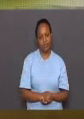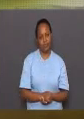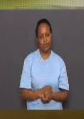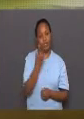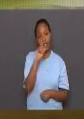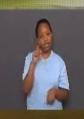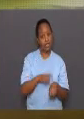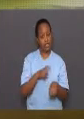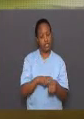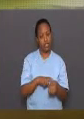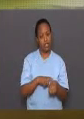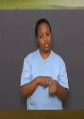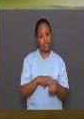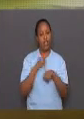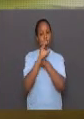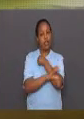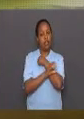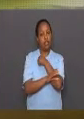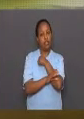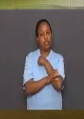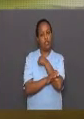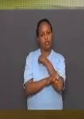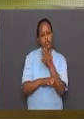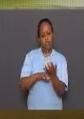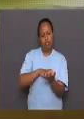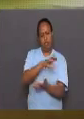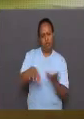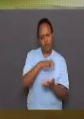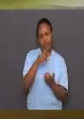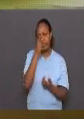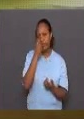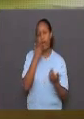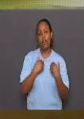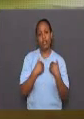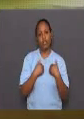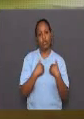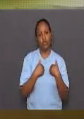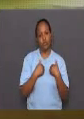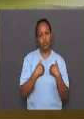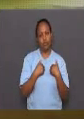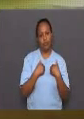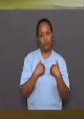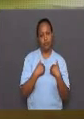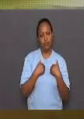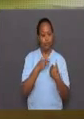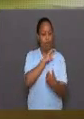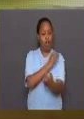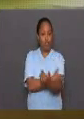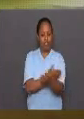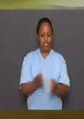Sometimes, countries experience violence in response to transitions of